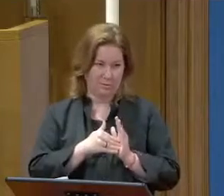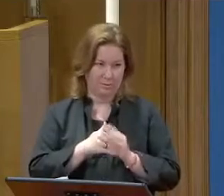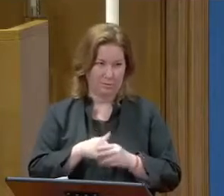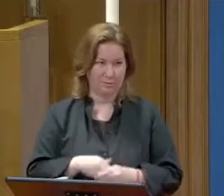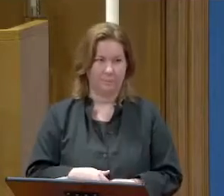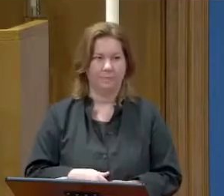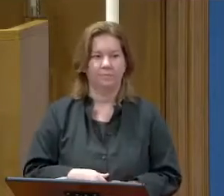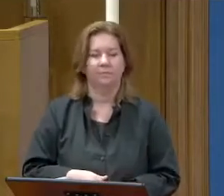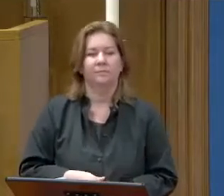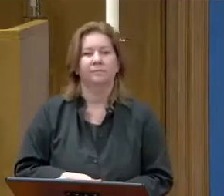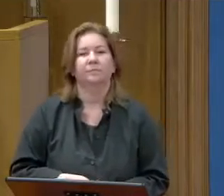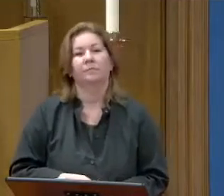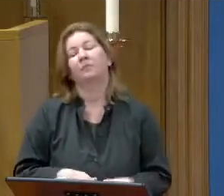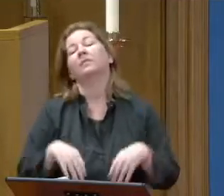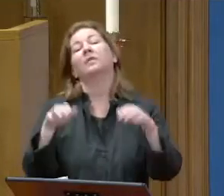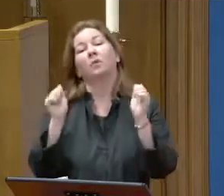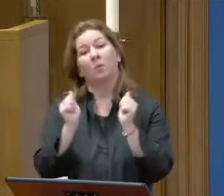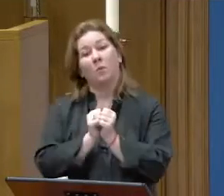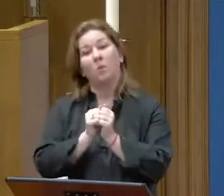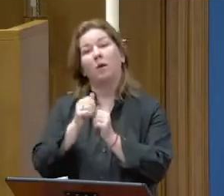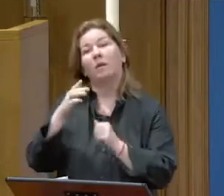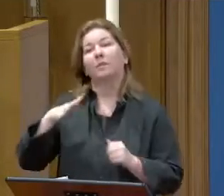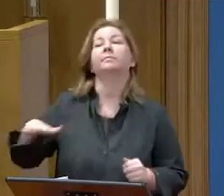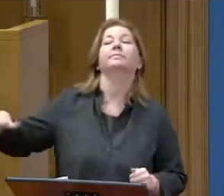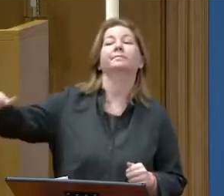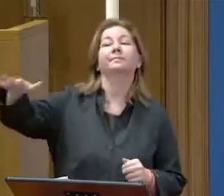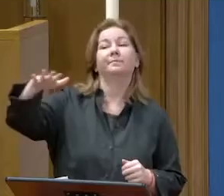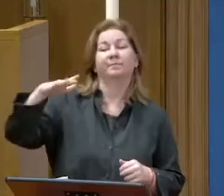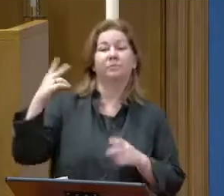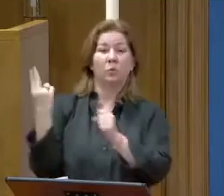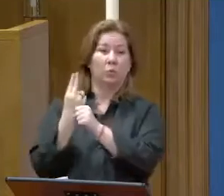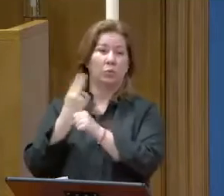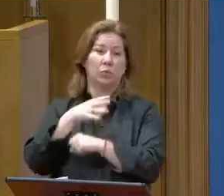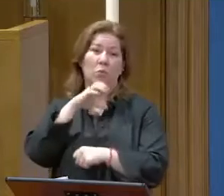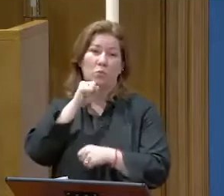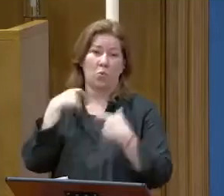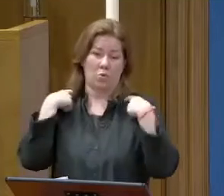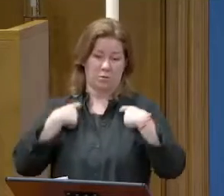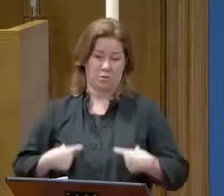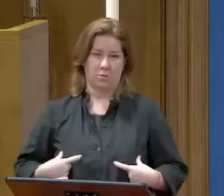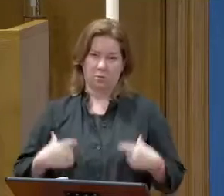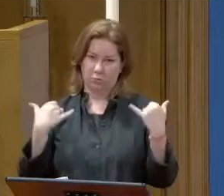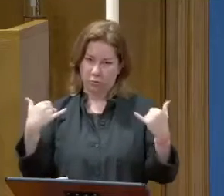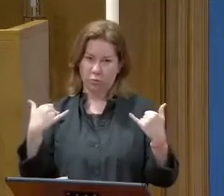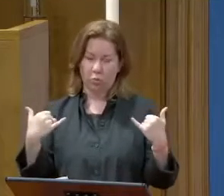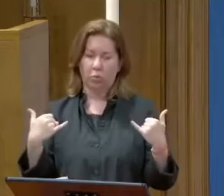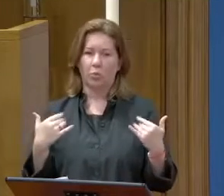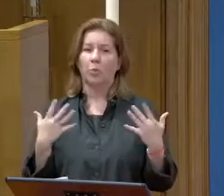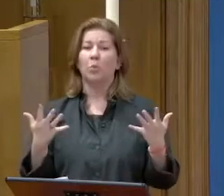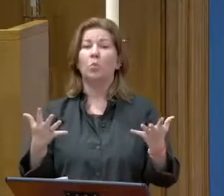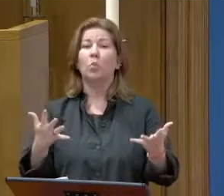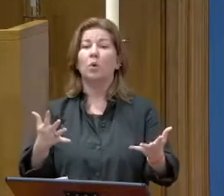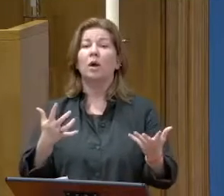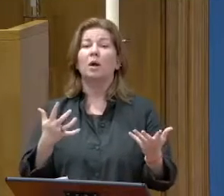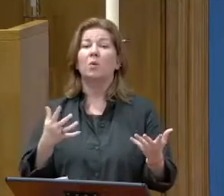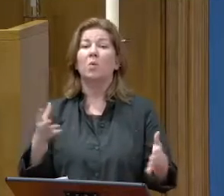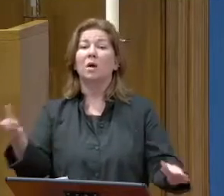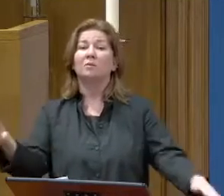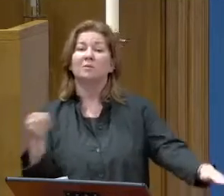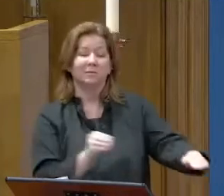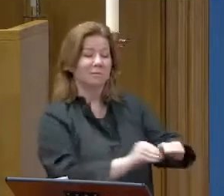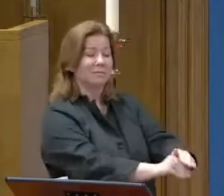along with all the other clergy who are wearing this stole today. We want nothing more than to put it away